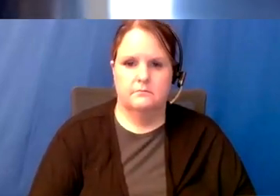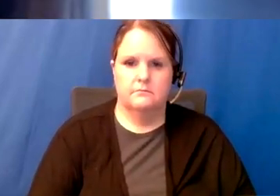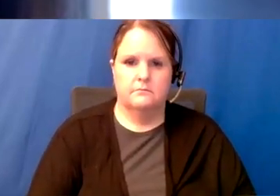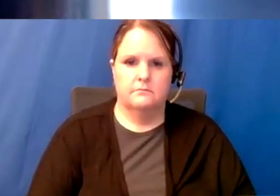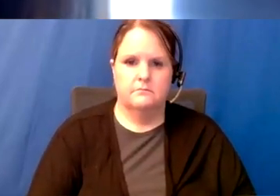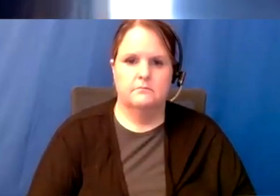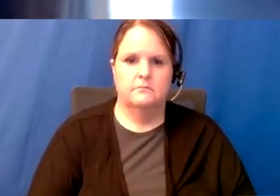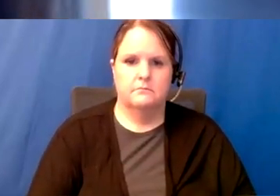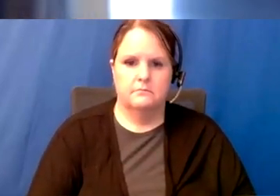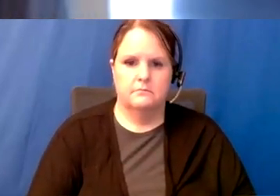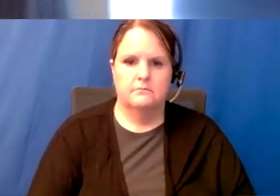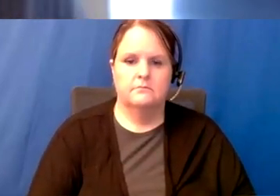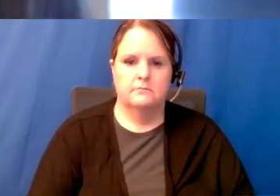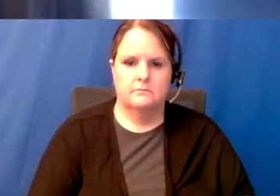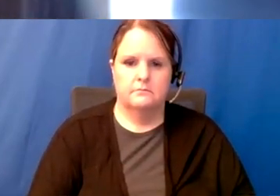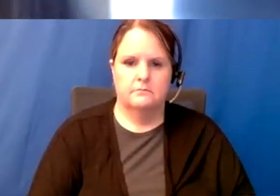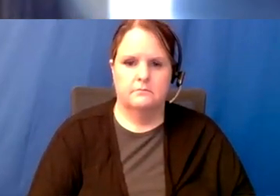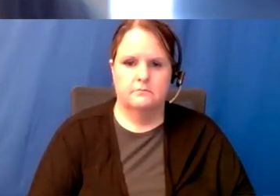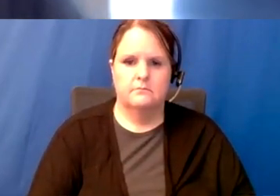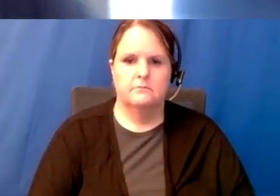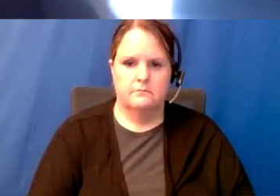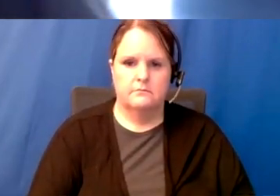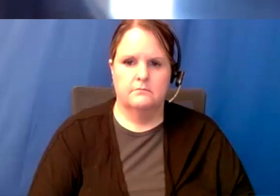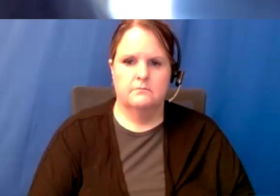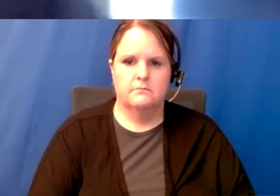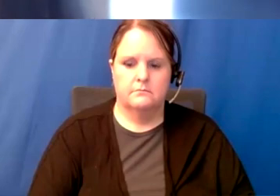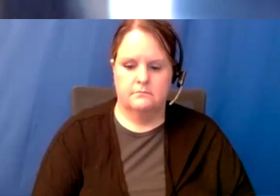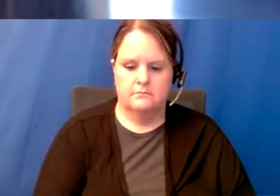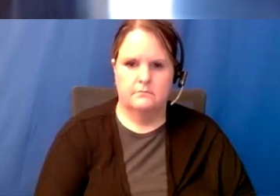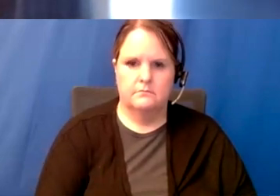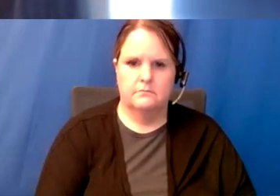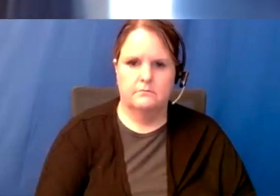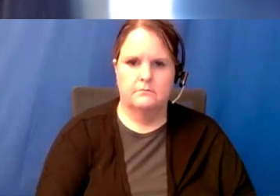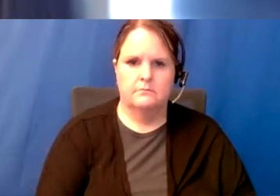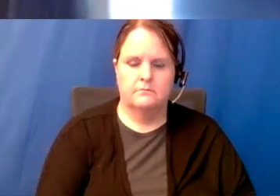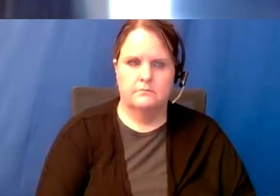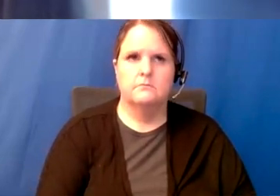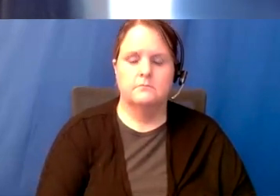What happens if the lowest bidder is not the most responsible bidder?